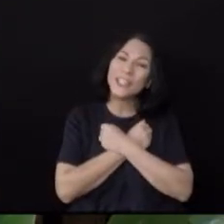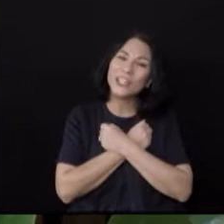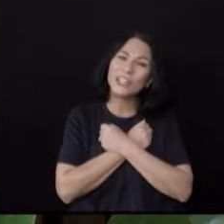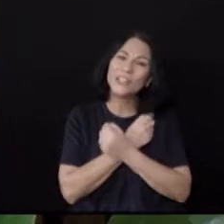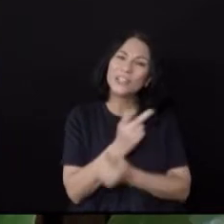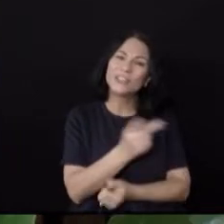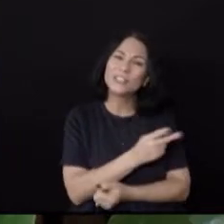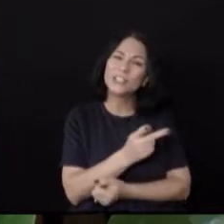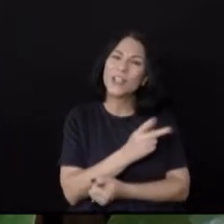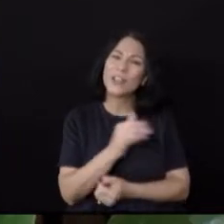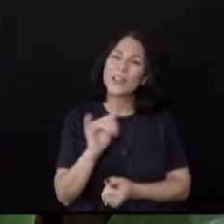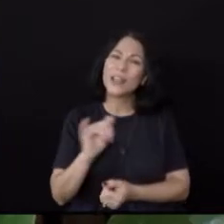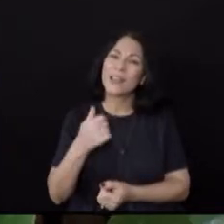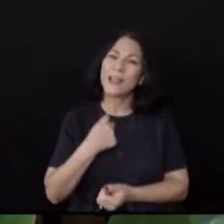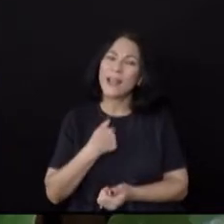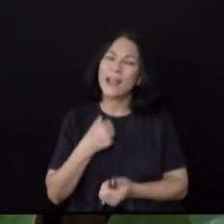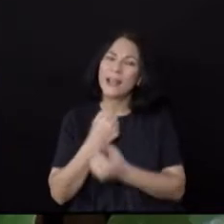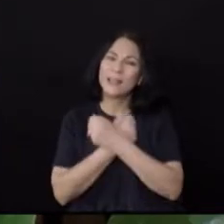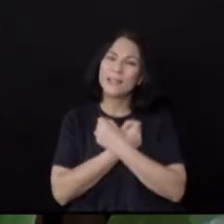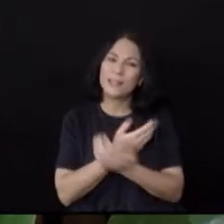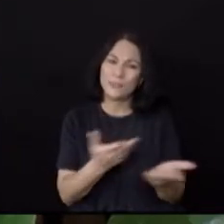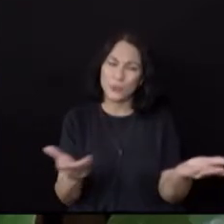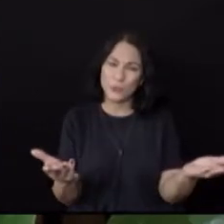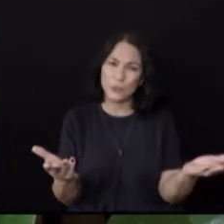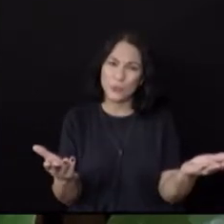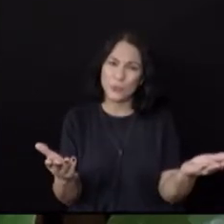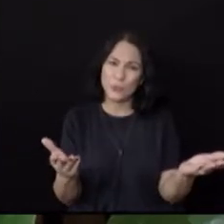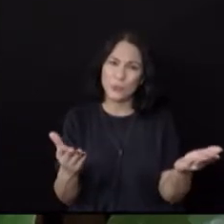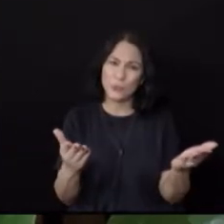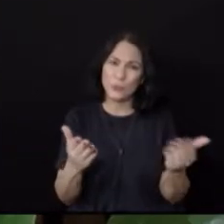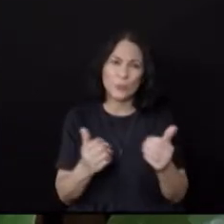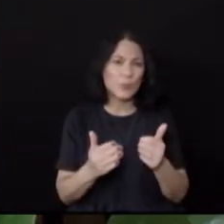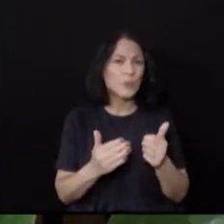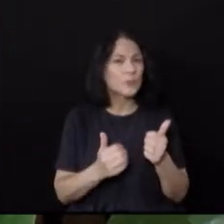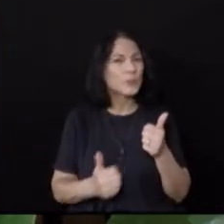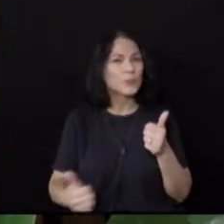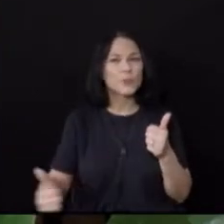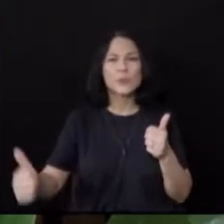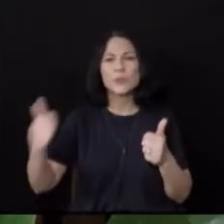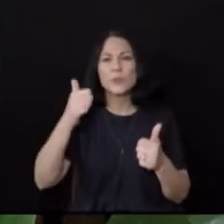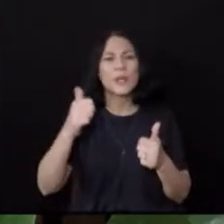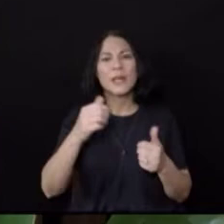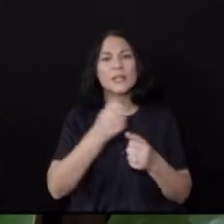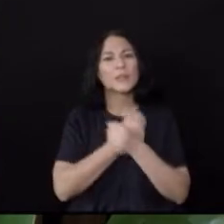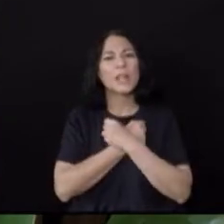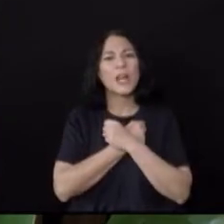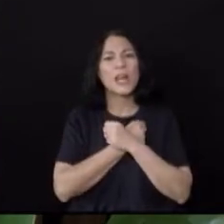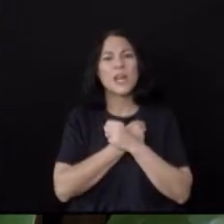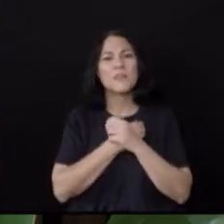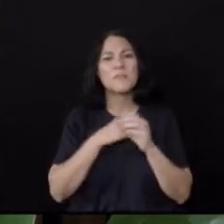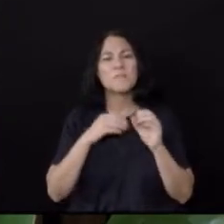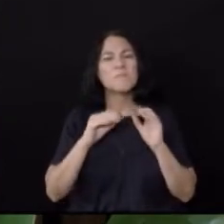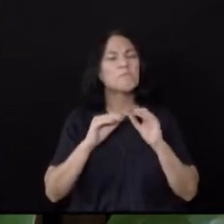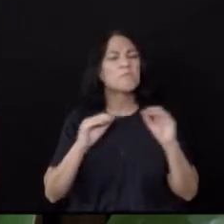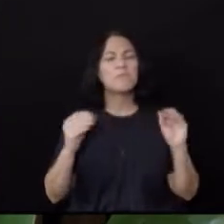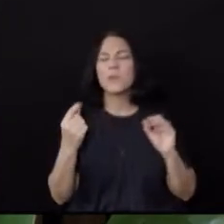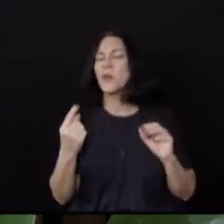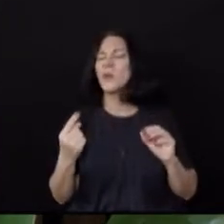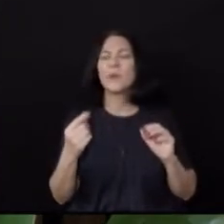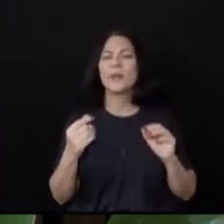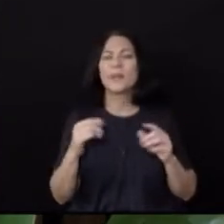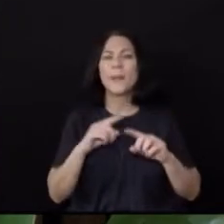I have loved you. Greater love has no man than this, than that he would lay down his